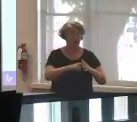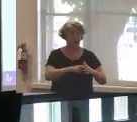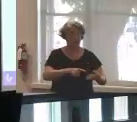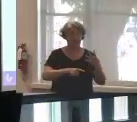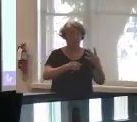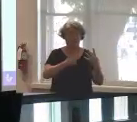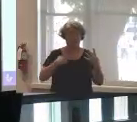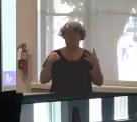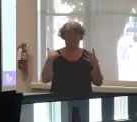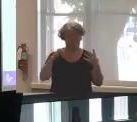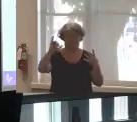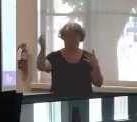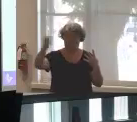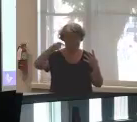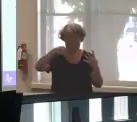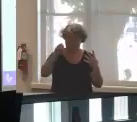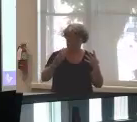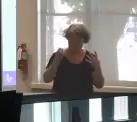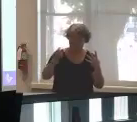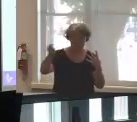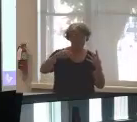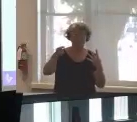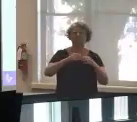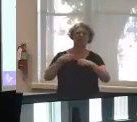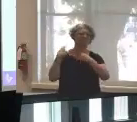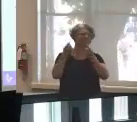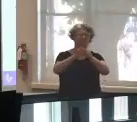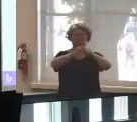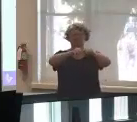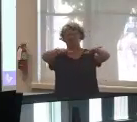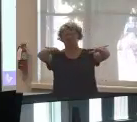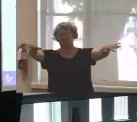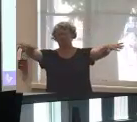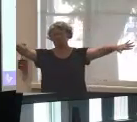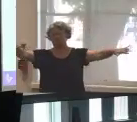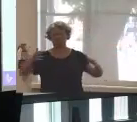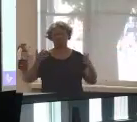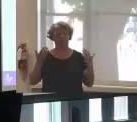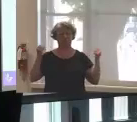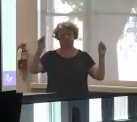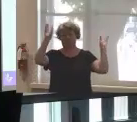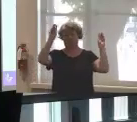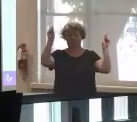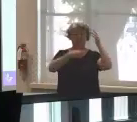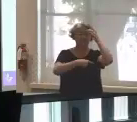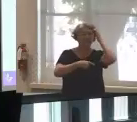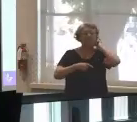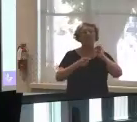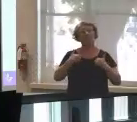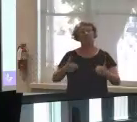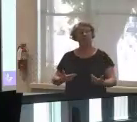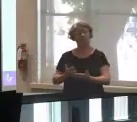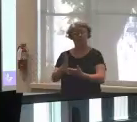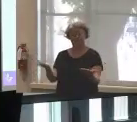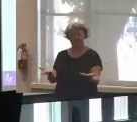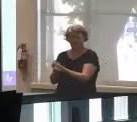to the sessions today. But since its conception, the idea has been youth deciding what they want to do, what's needed for their rights here in